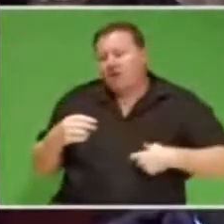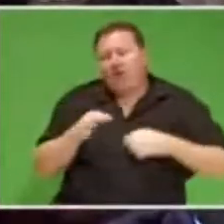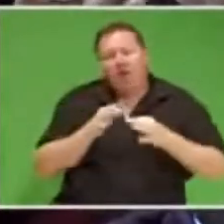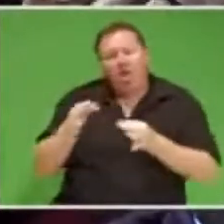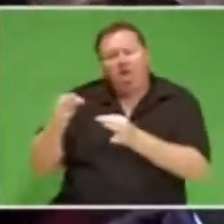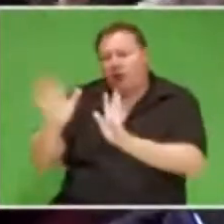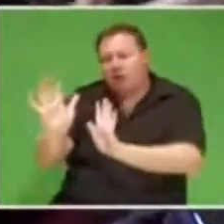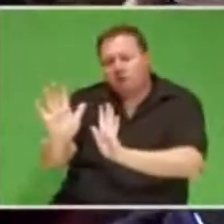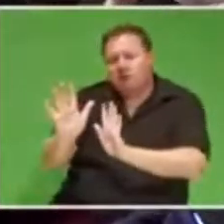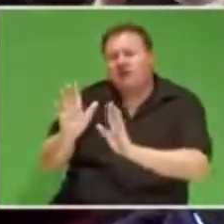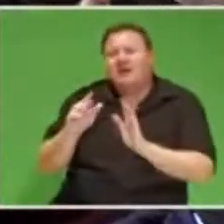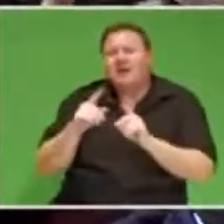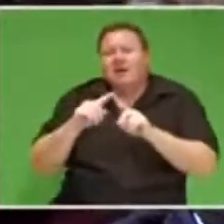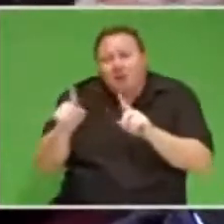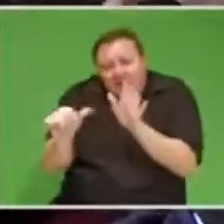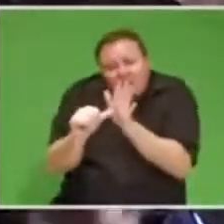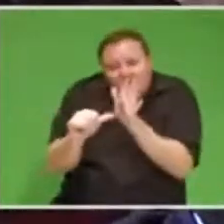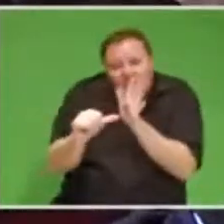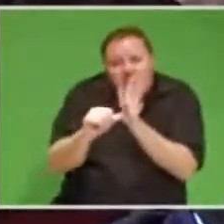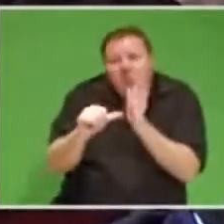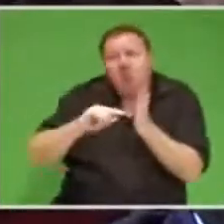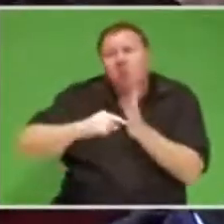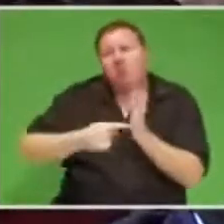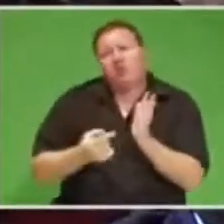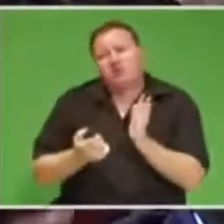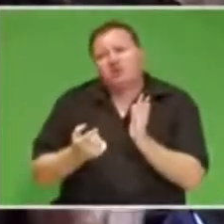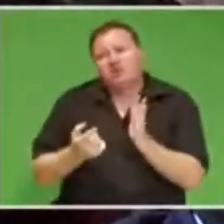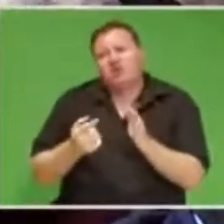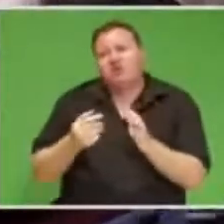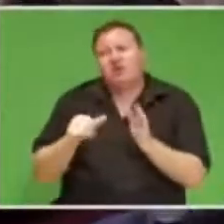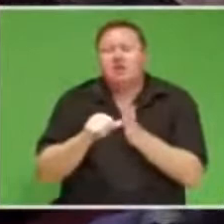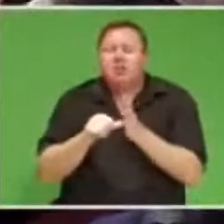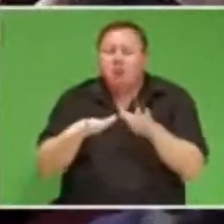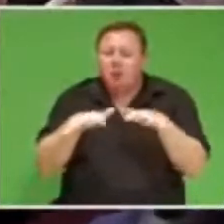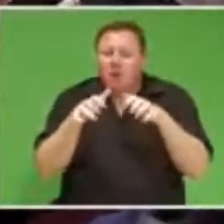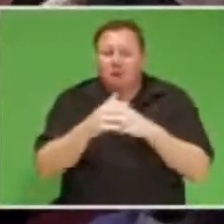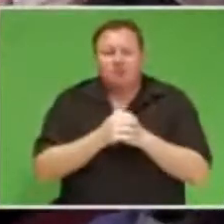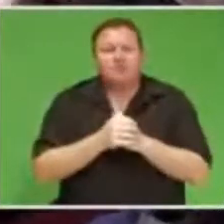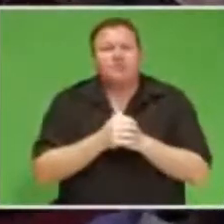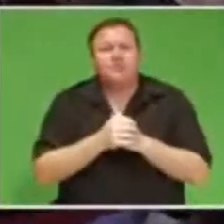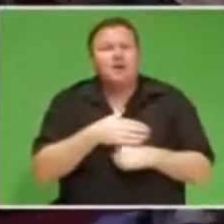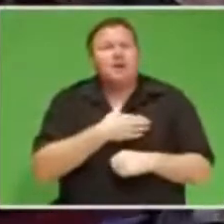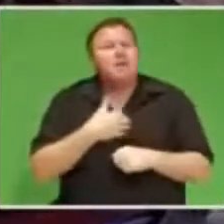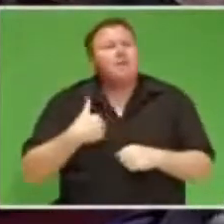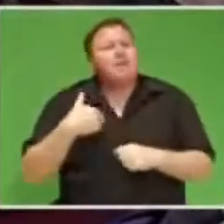already. But this is an important point, and it's important for our parliament. Madam Speaker,